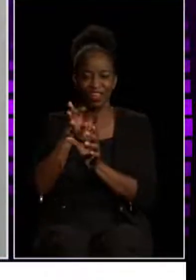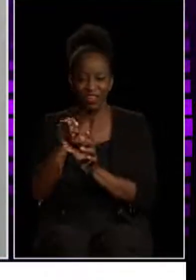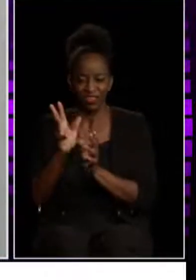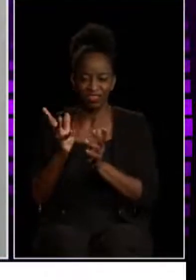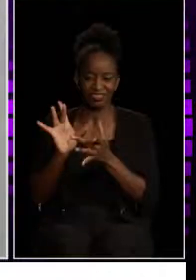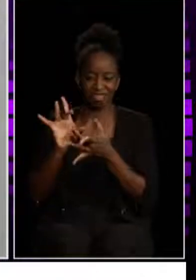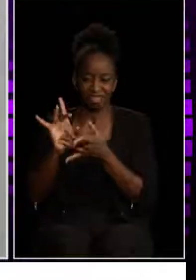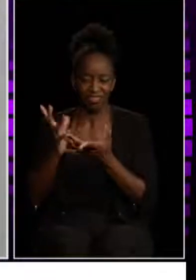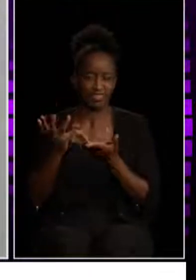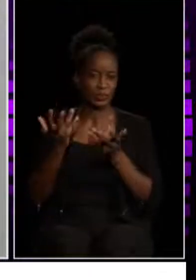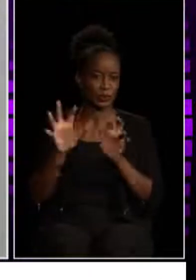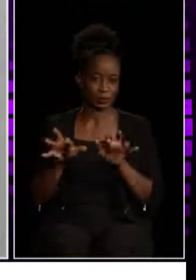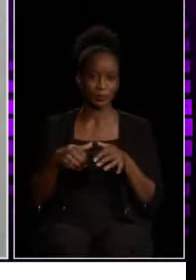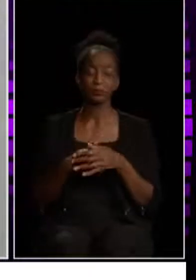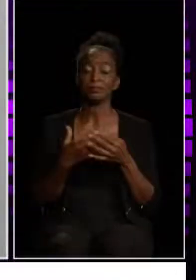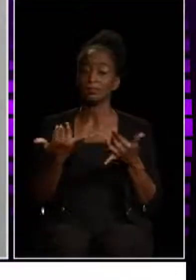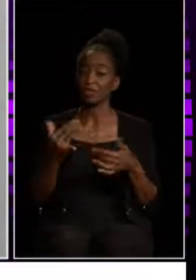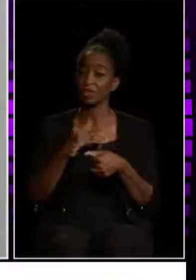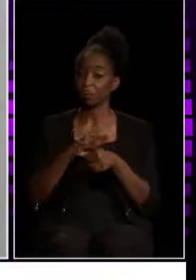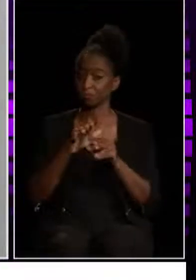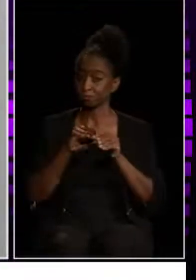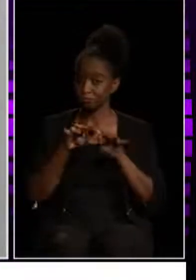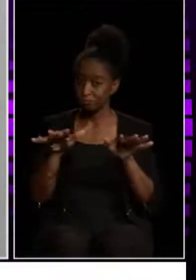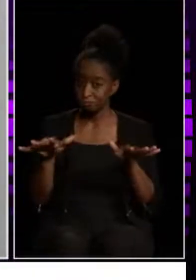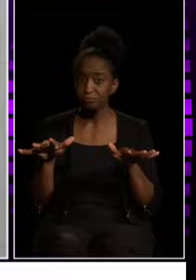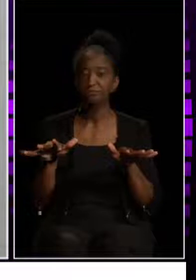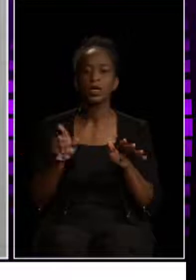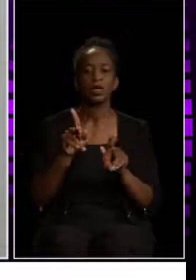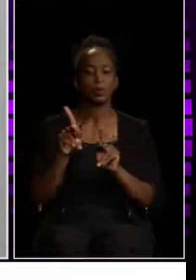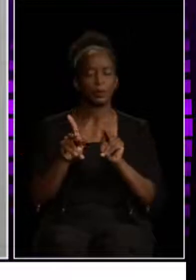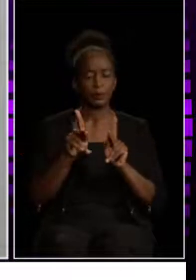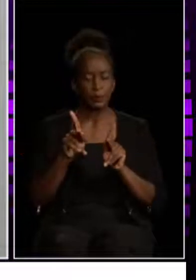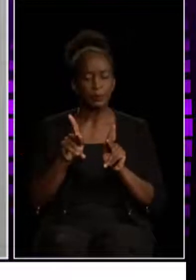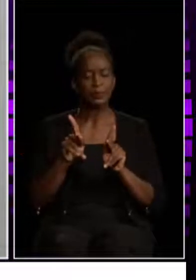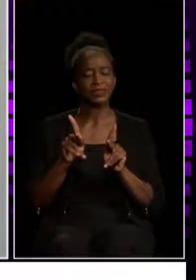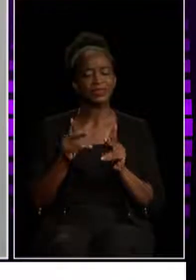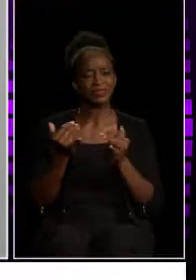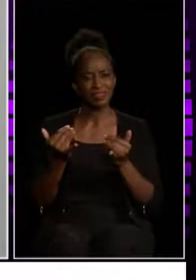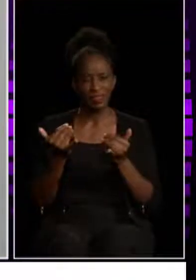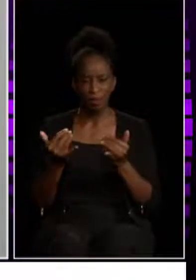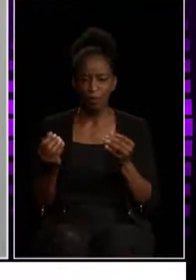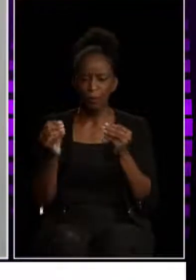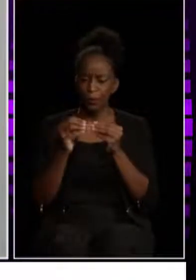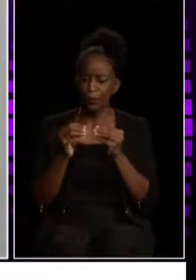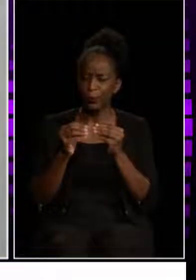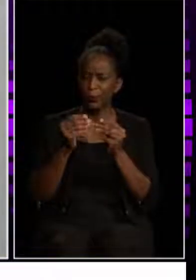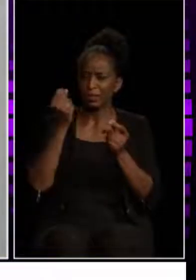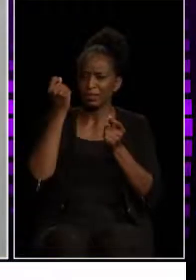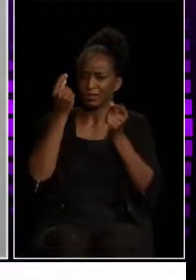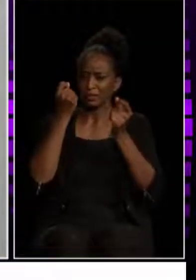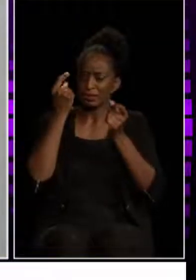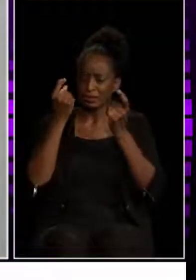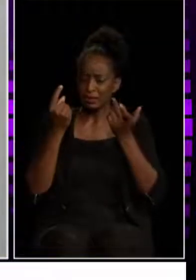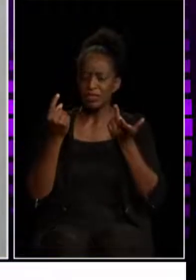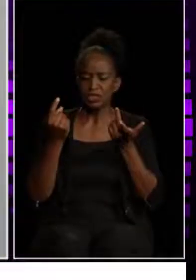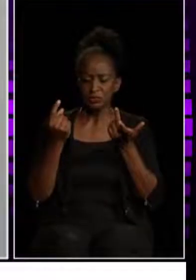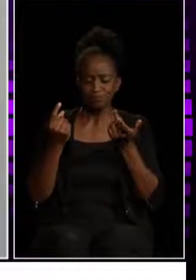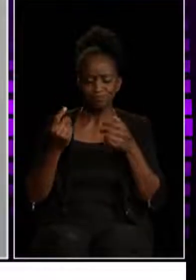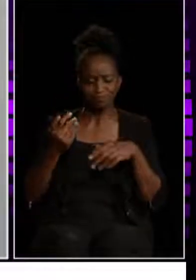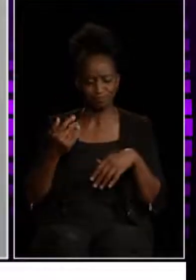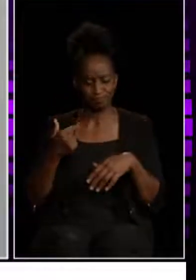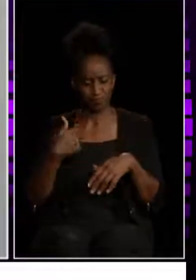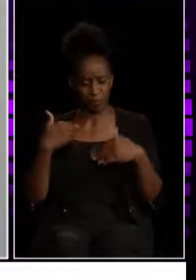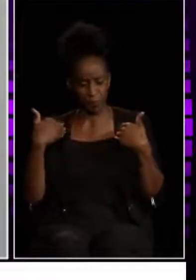health and to see the importance of maintaining mental health and actually being more in tune with when